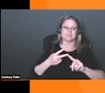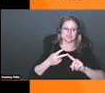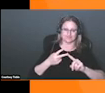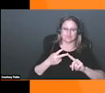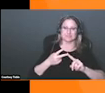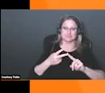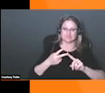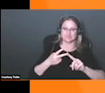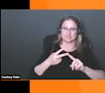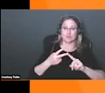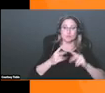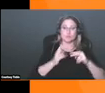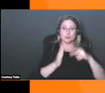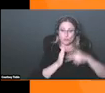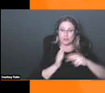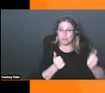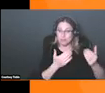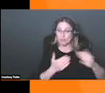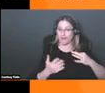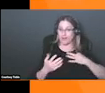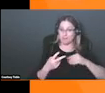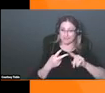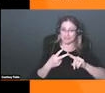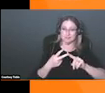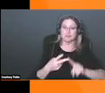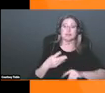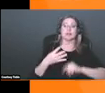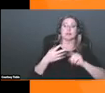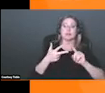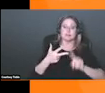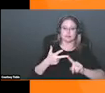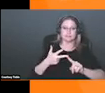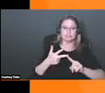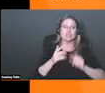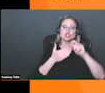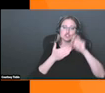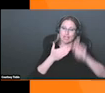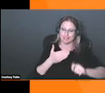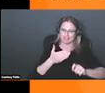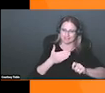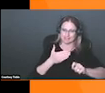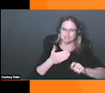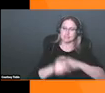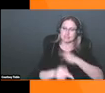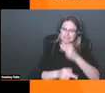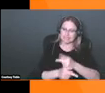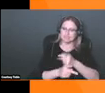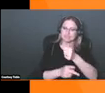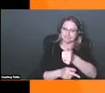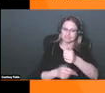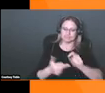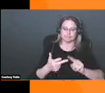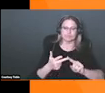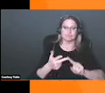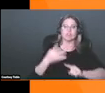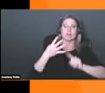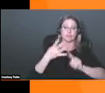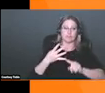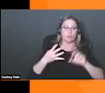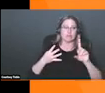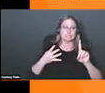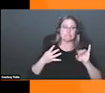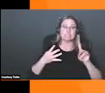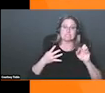the application. Create a checklist that you can keep with you and follow. The discovery, know your